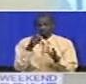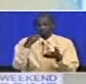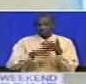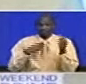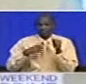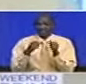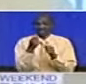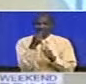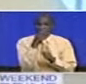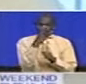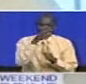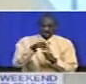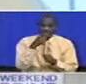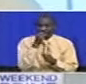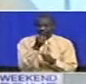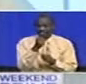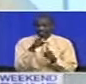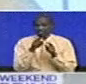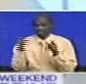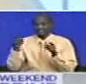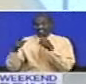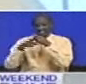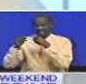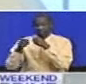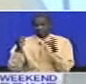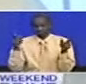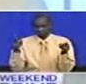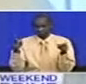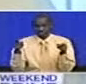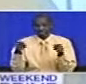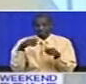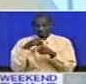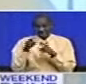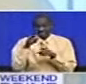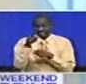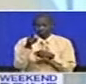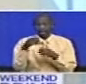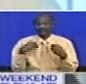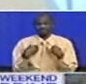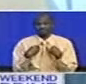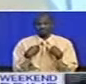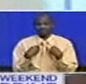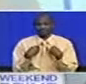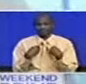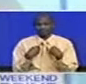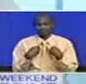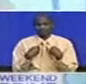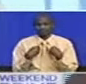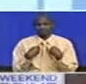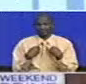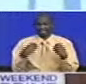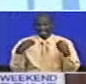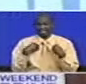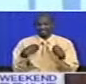anything between 4,500 and 6,000. So long as it is able, it